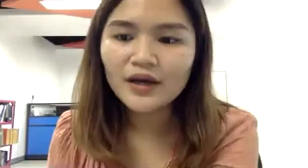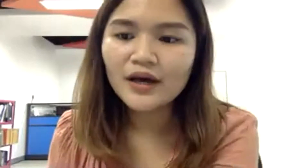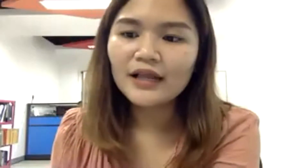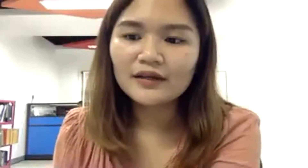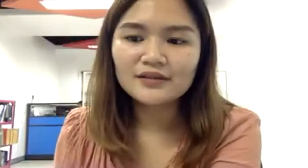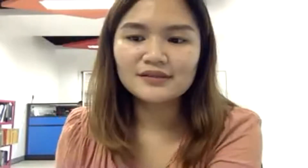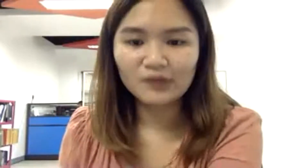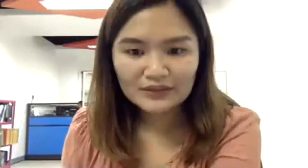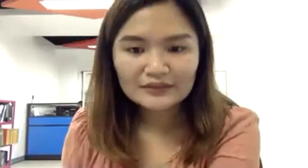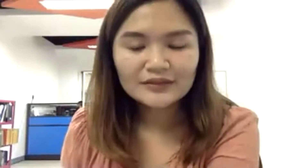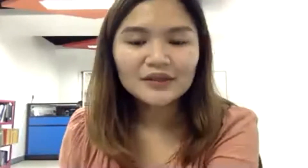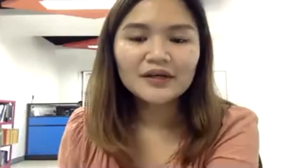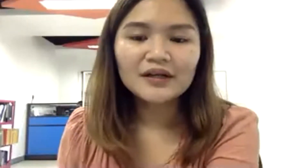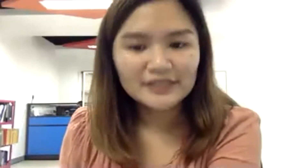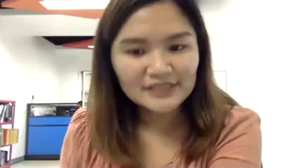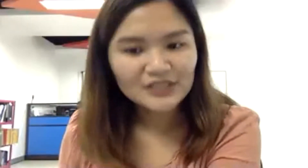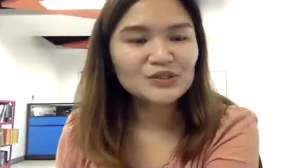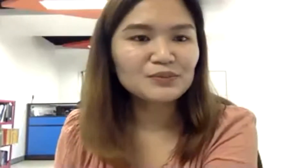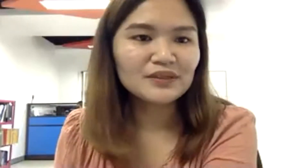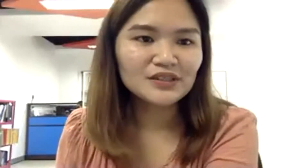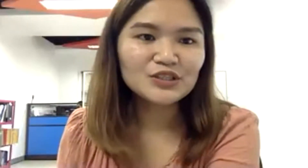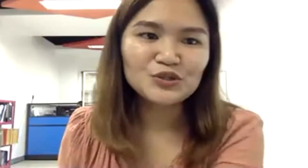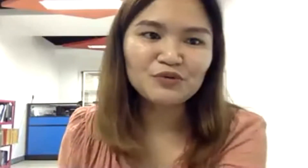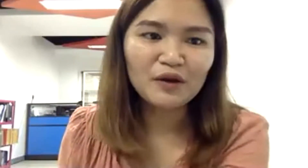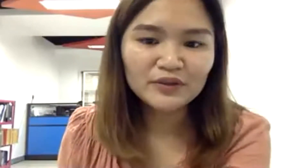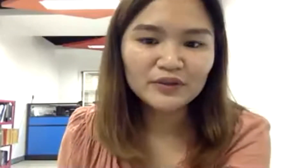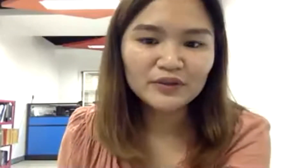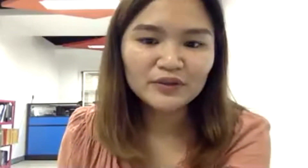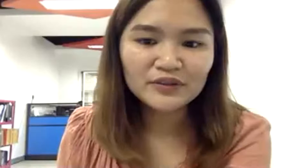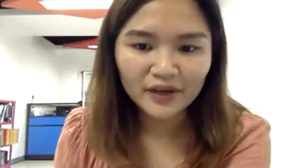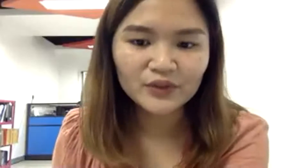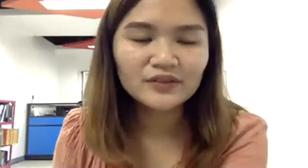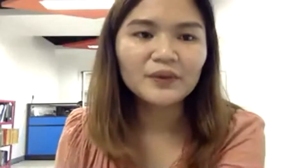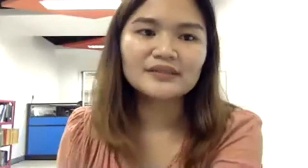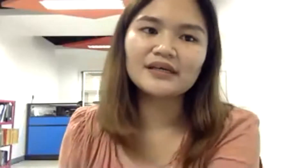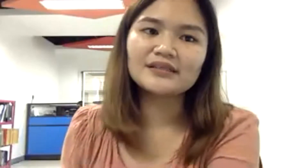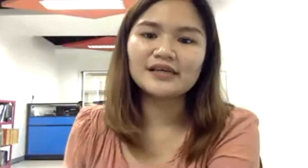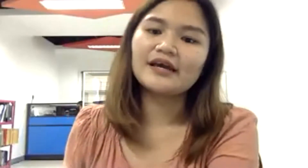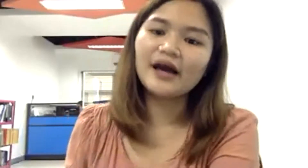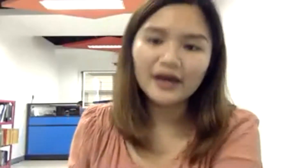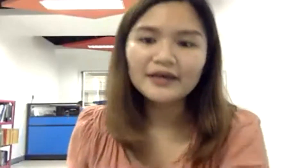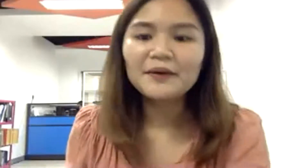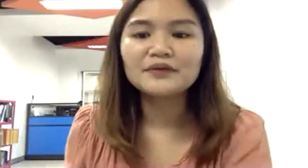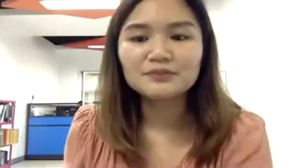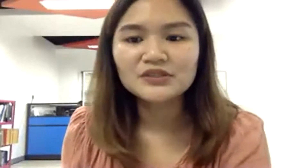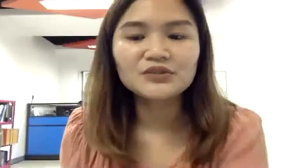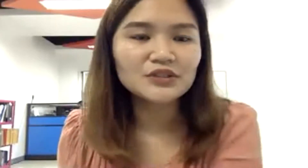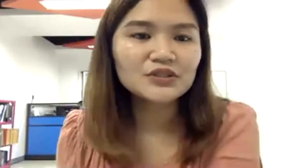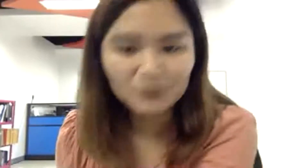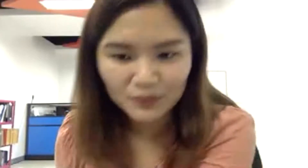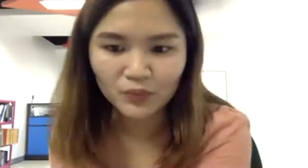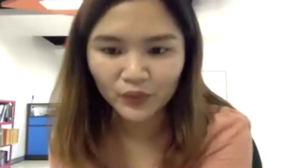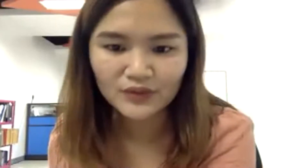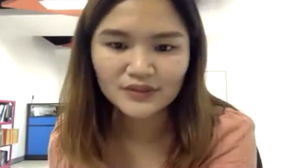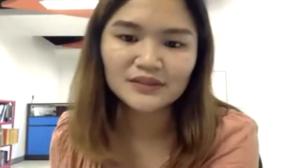you, let us all listen to the message of our director, DOST-STII, Mr. Richard